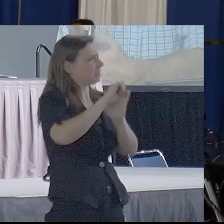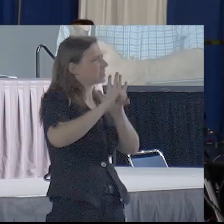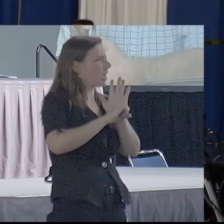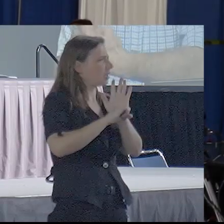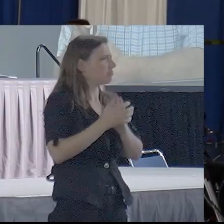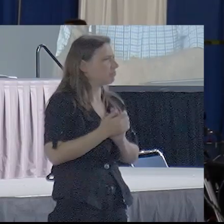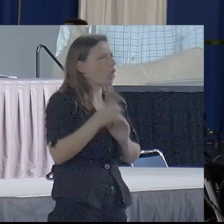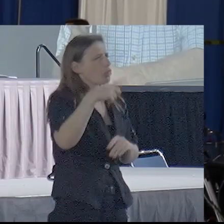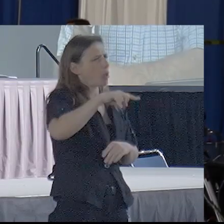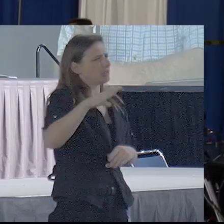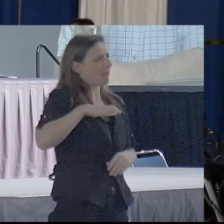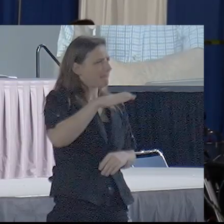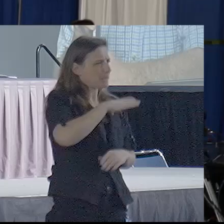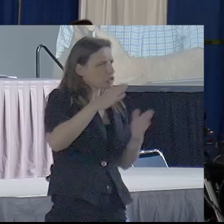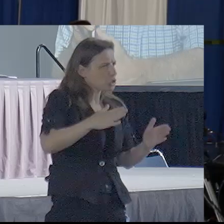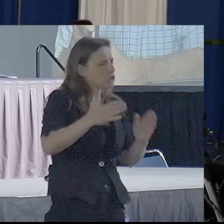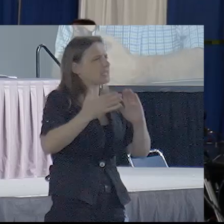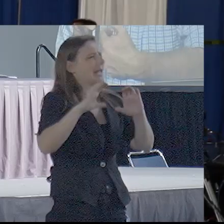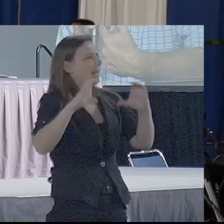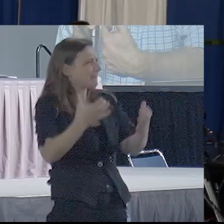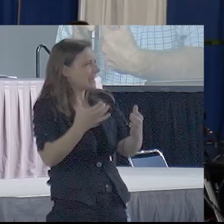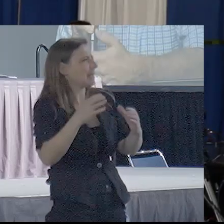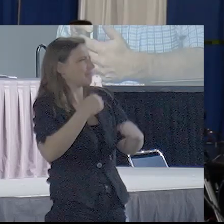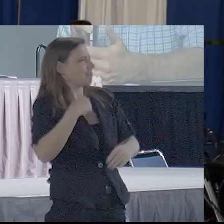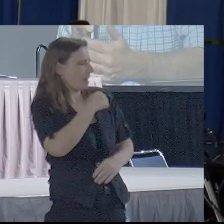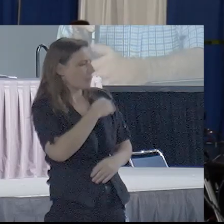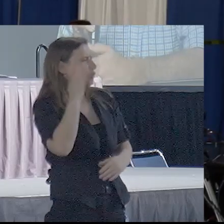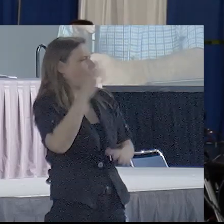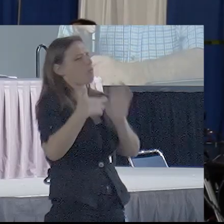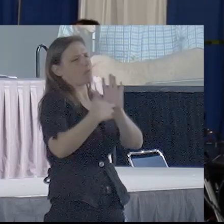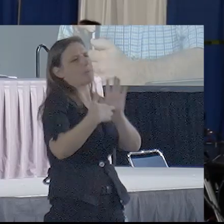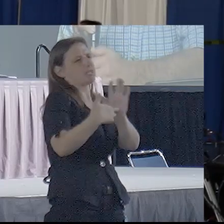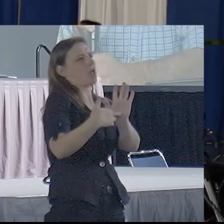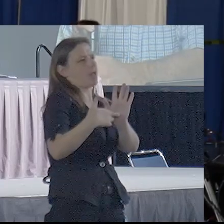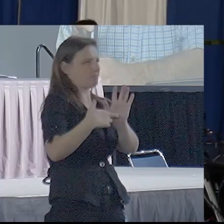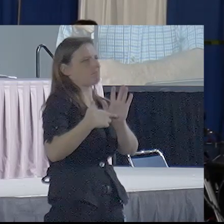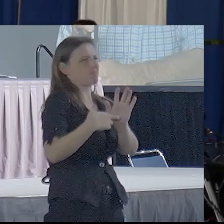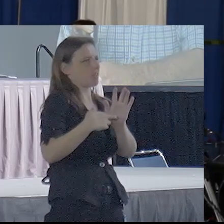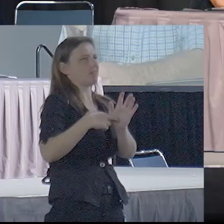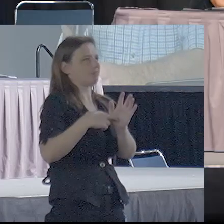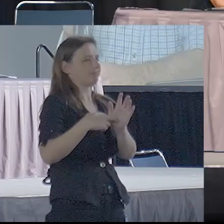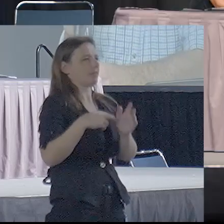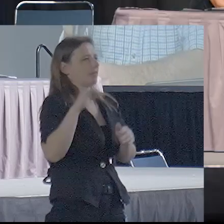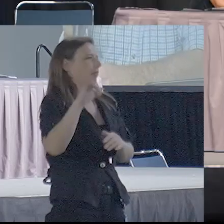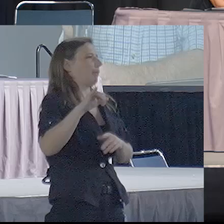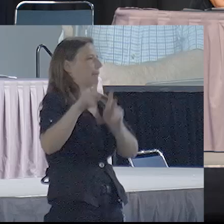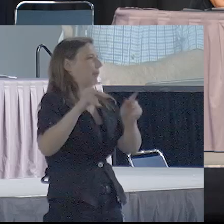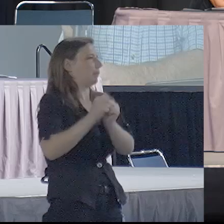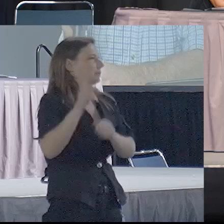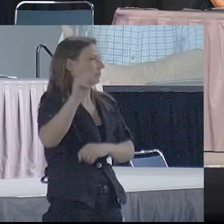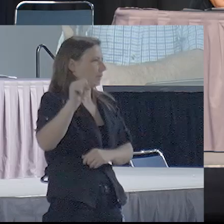those commissioners, those committee members are there to represent and be the voice of people with disabilities in that community. Now,